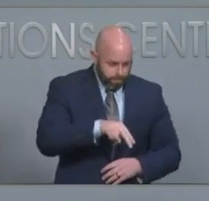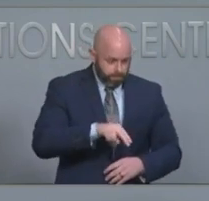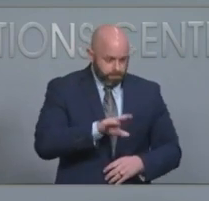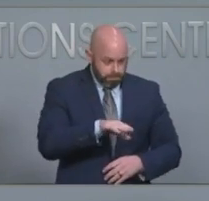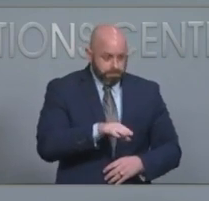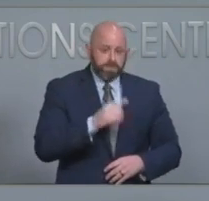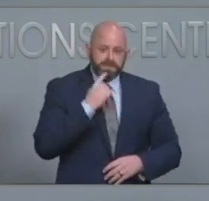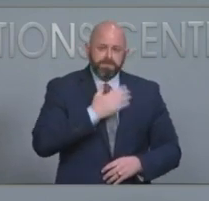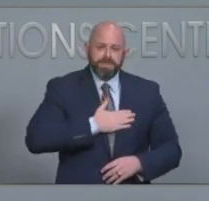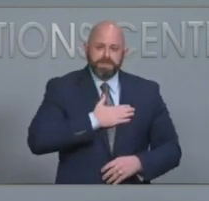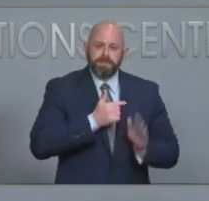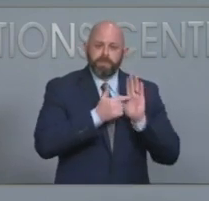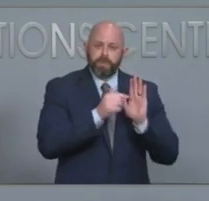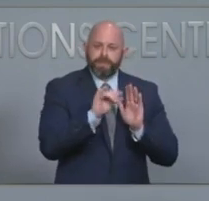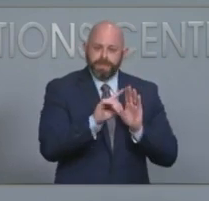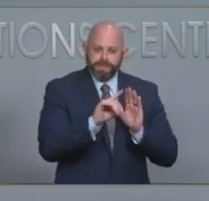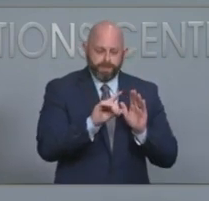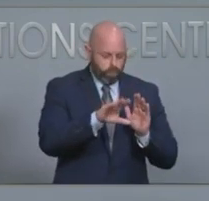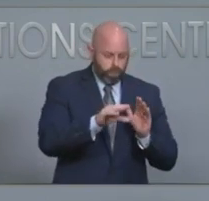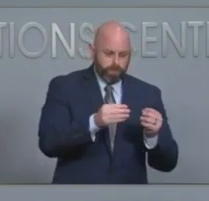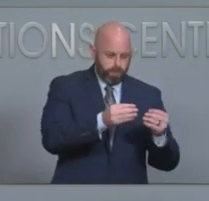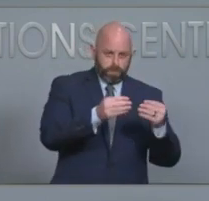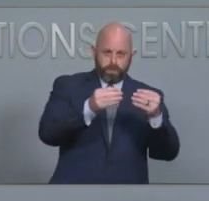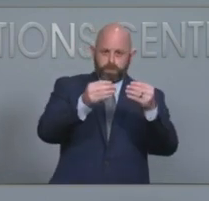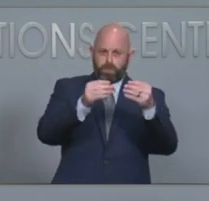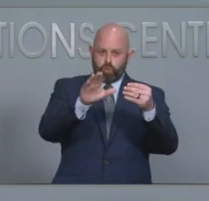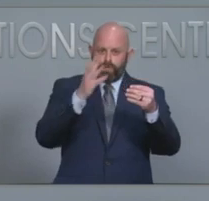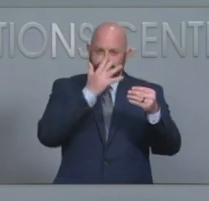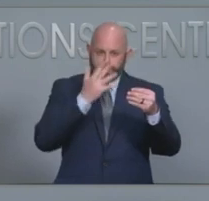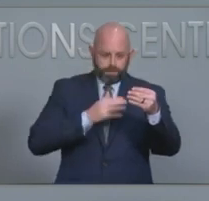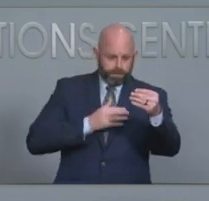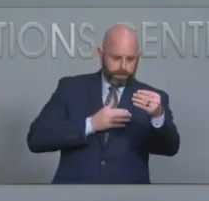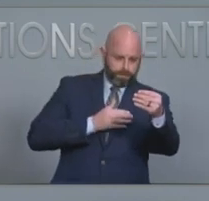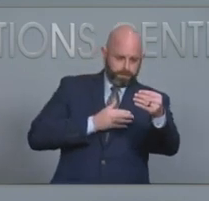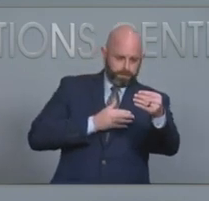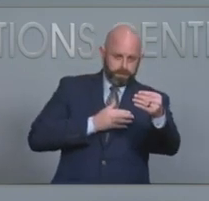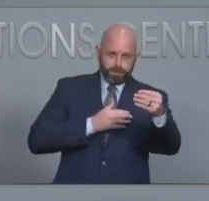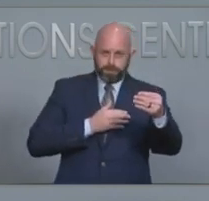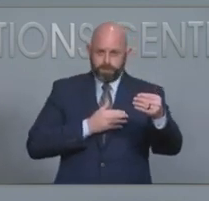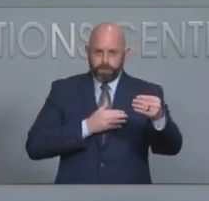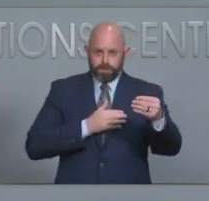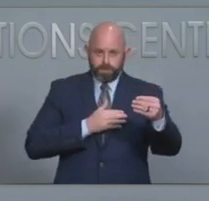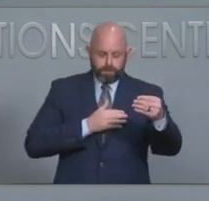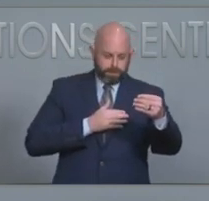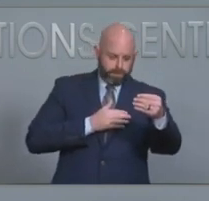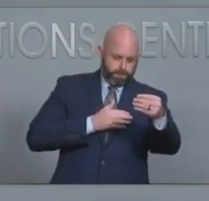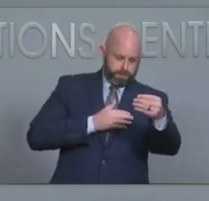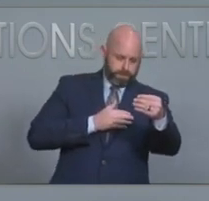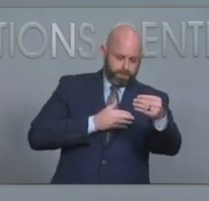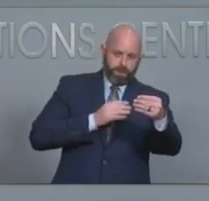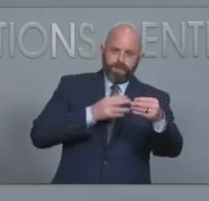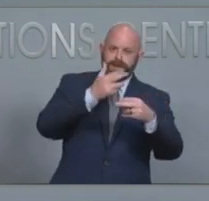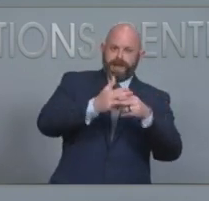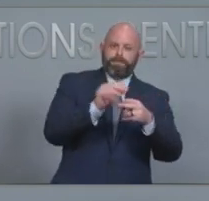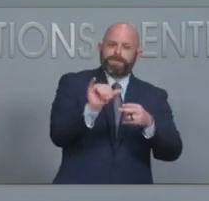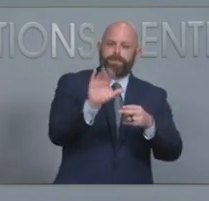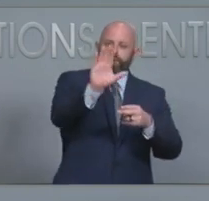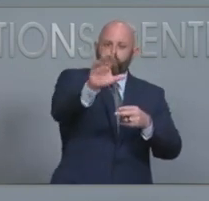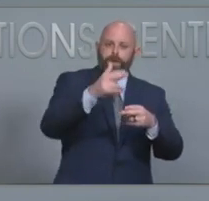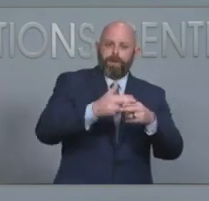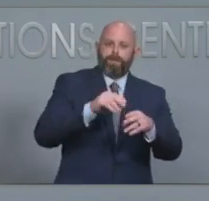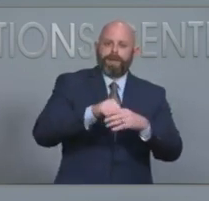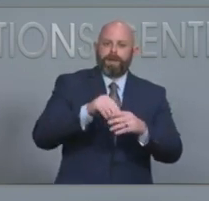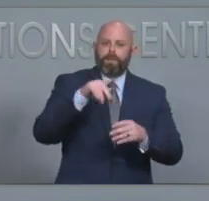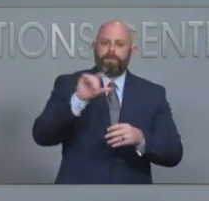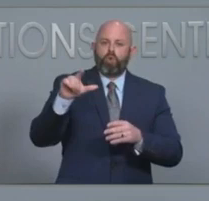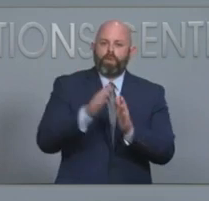that you resemble the photograph on that identification, and that the name is substantially equivalent to what the name is on the poll book,